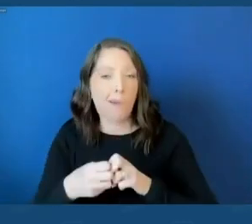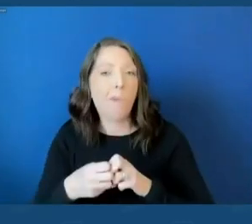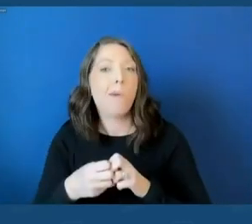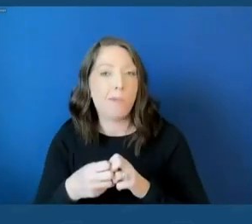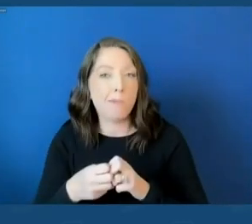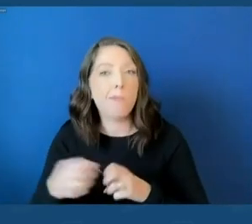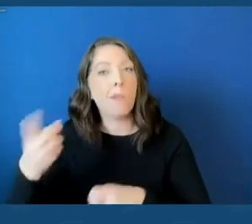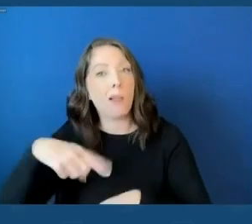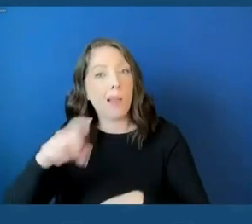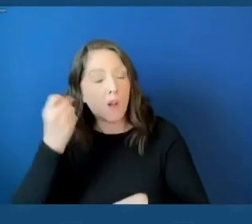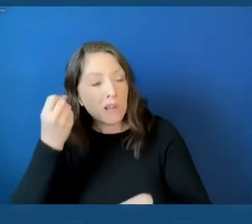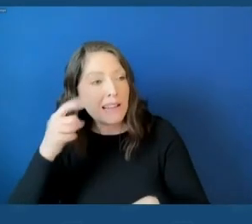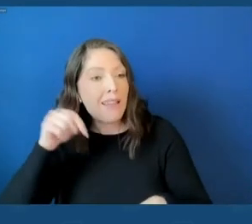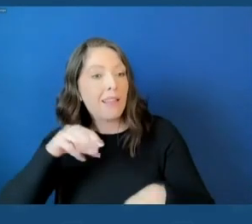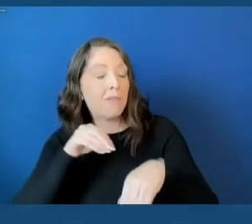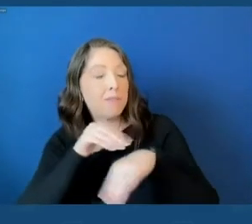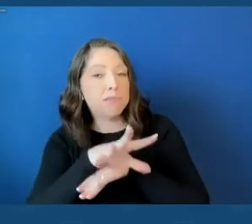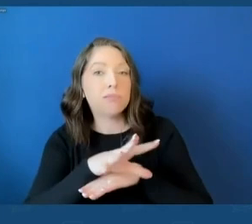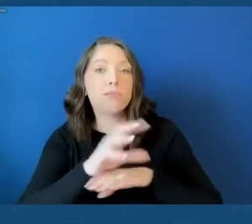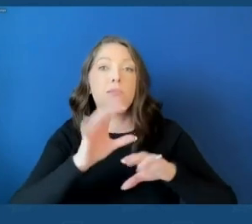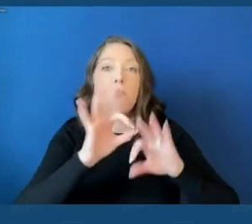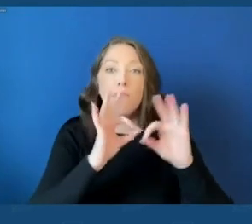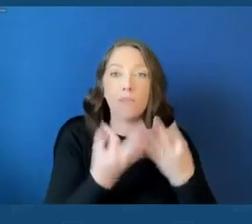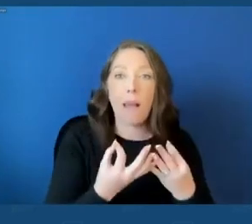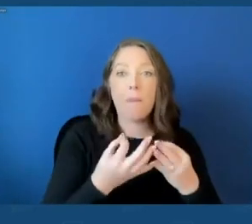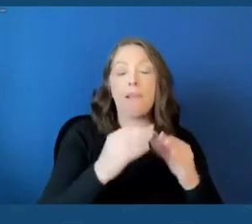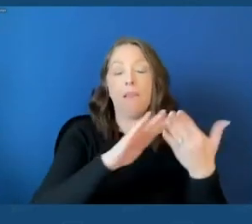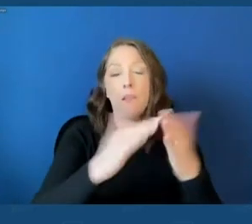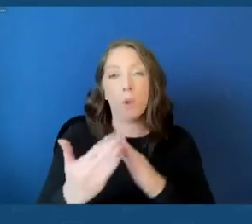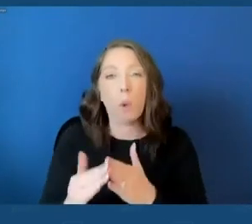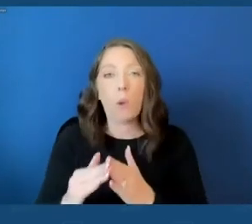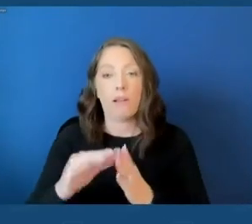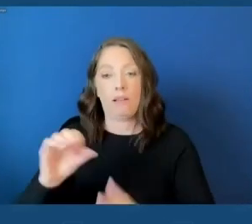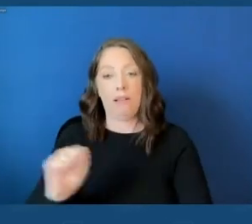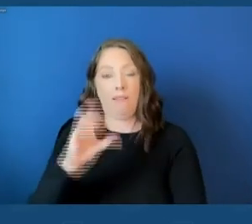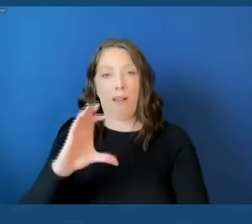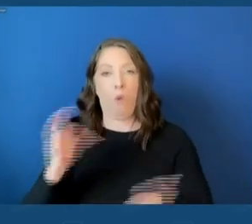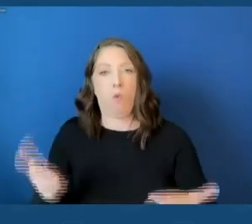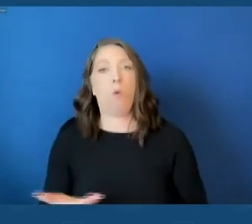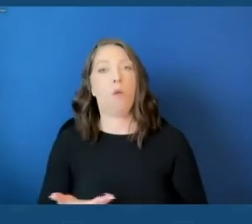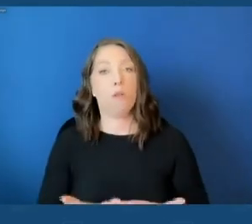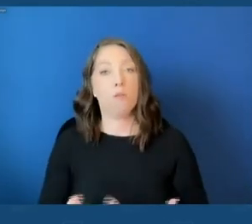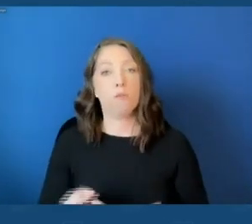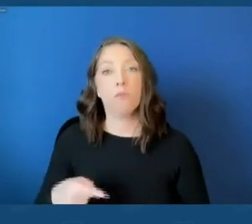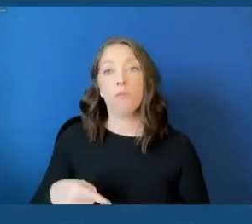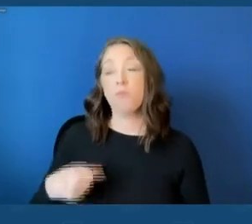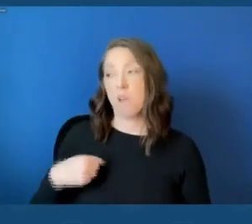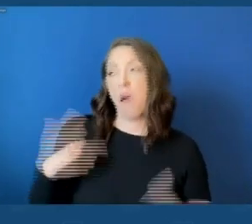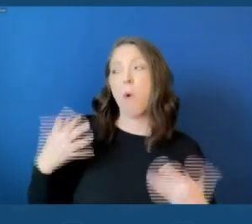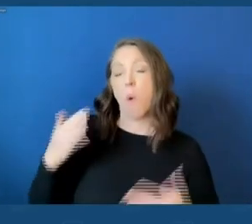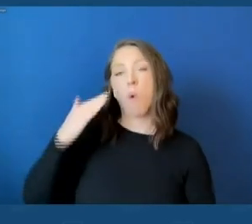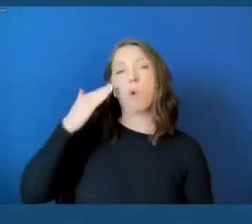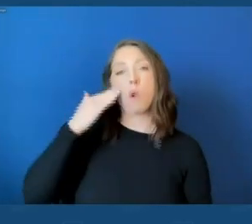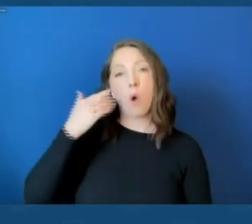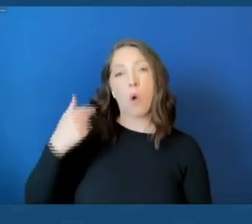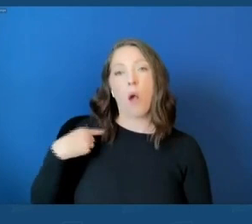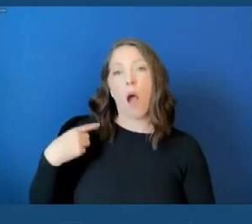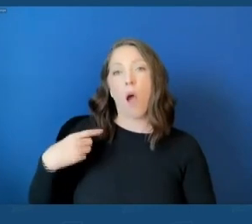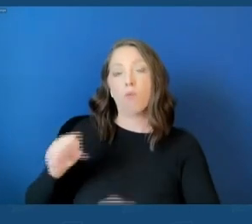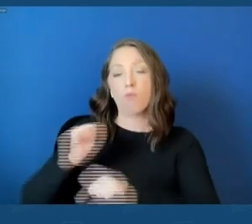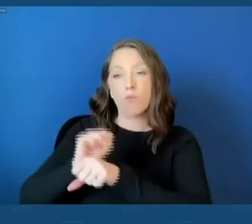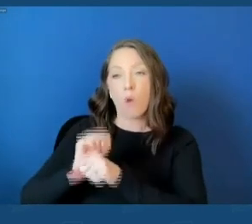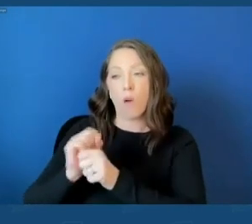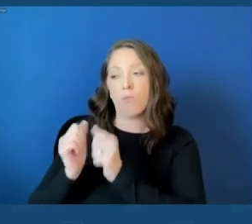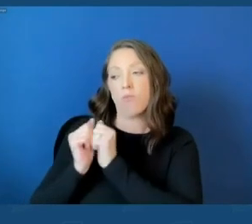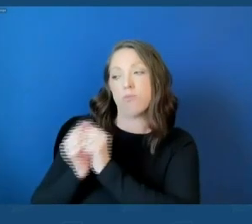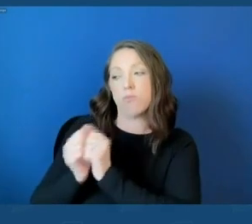of our communities here in Suffolk County. And I have also known and I have worked closely with the incoming county executive.